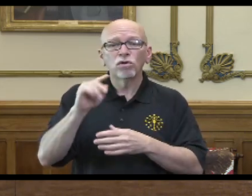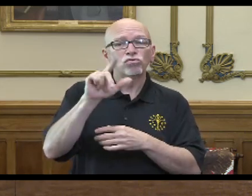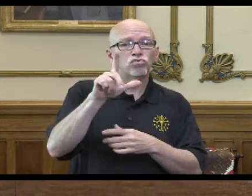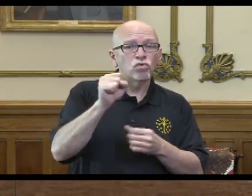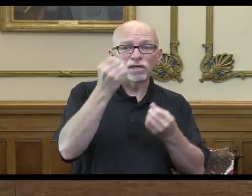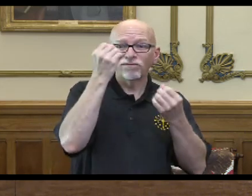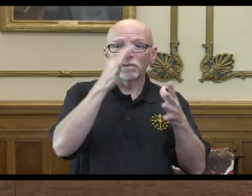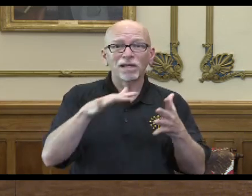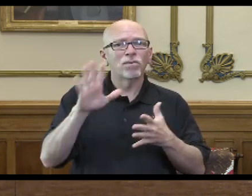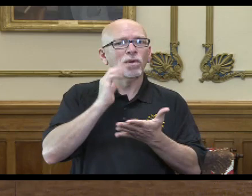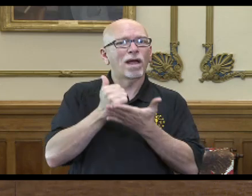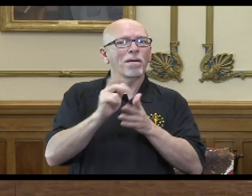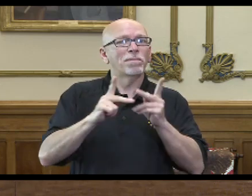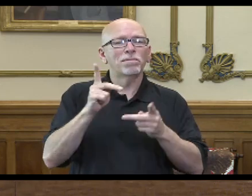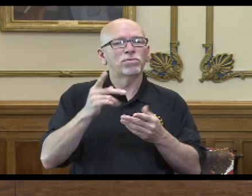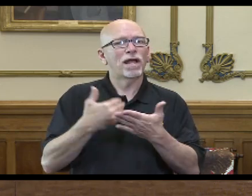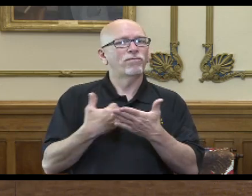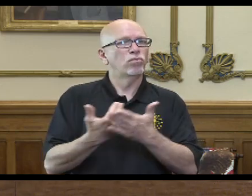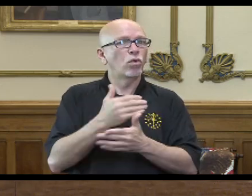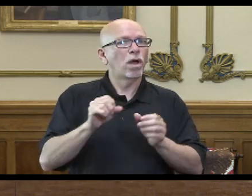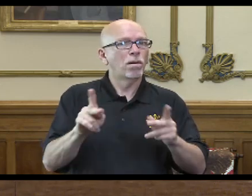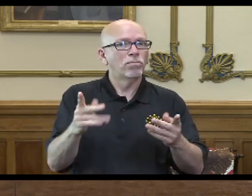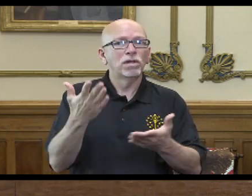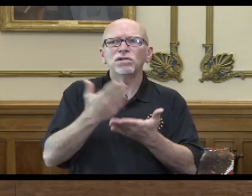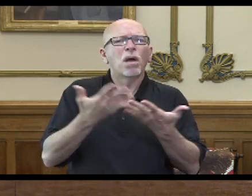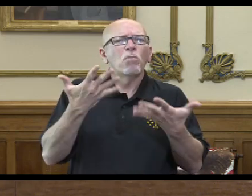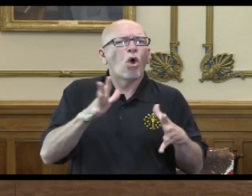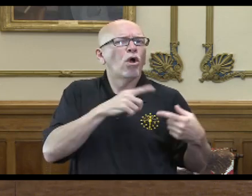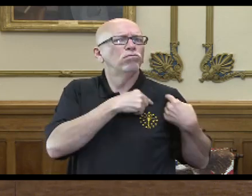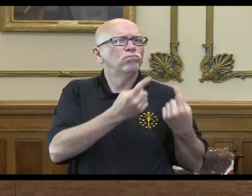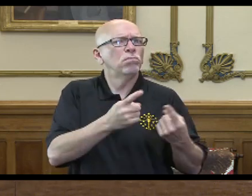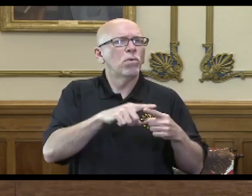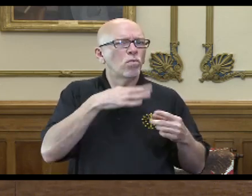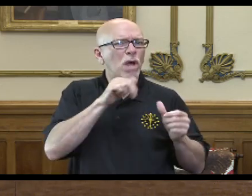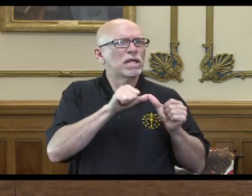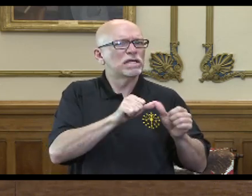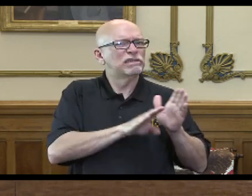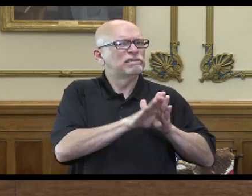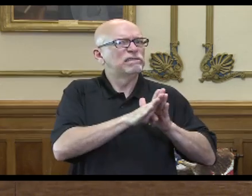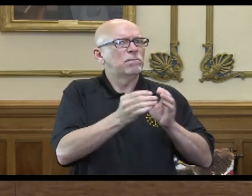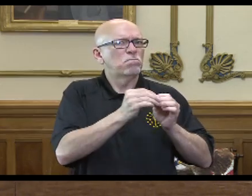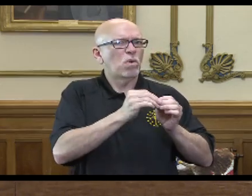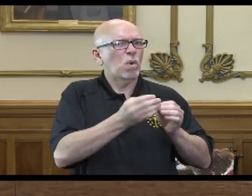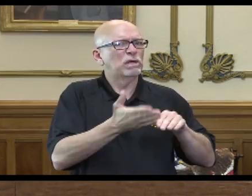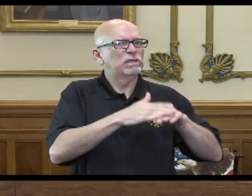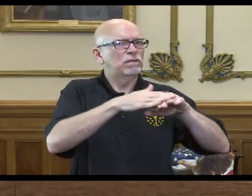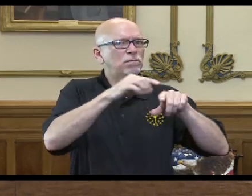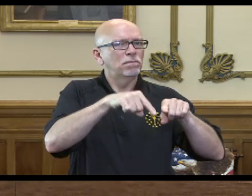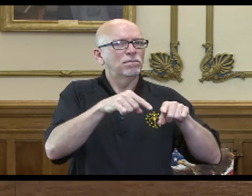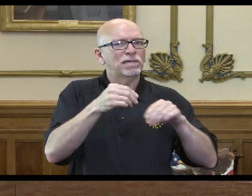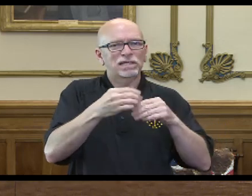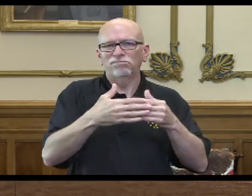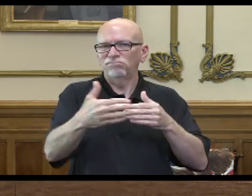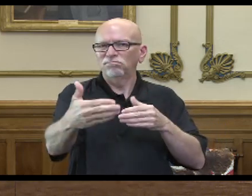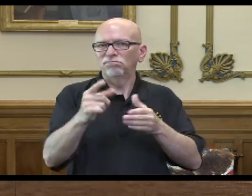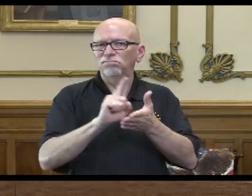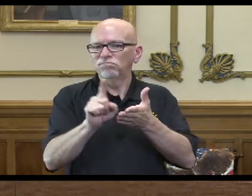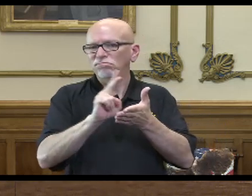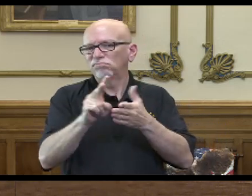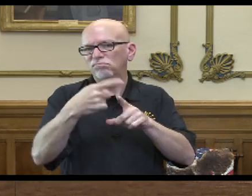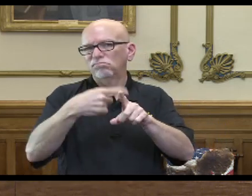to opportunities, some that already exist, and we will continue to build upon these connectors in the weeks and months